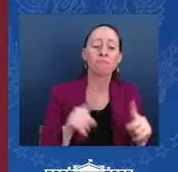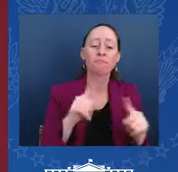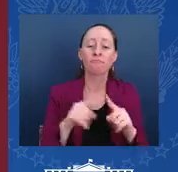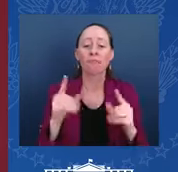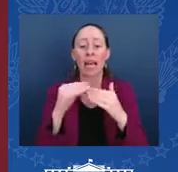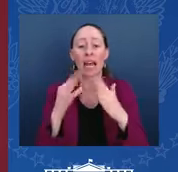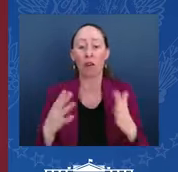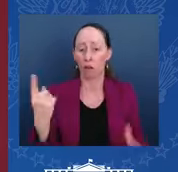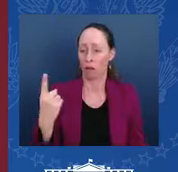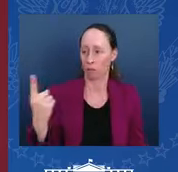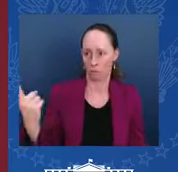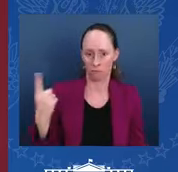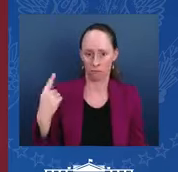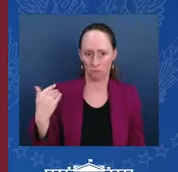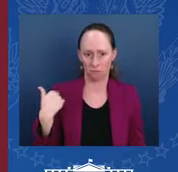Joe,